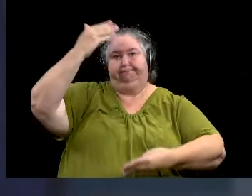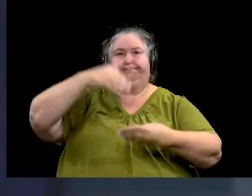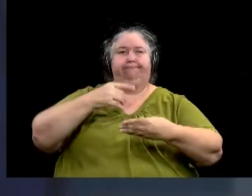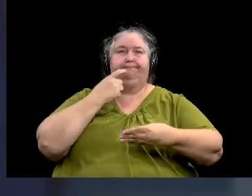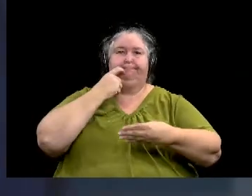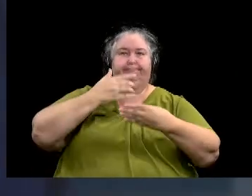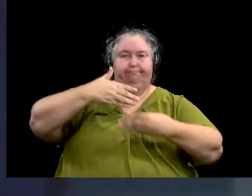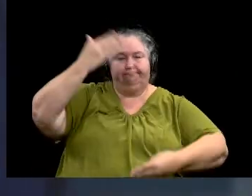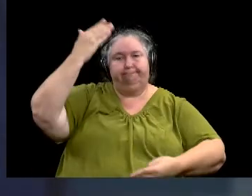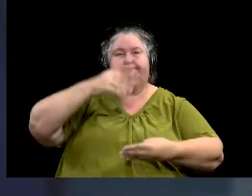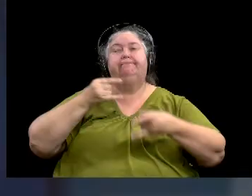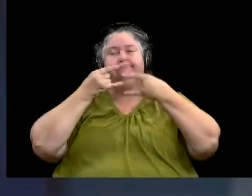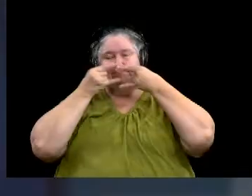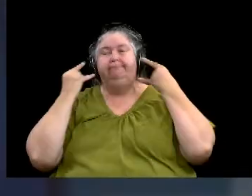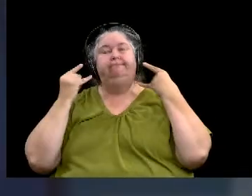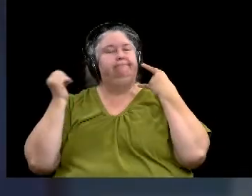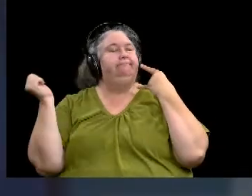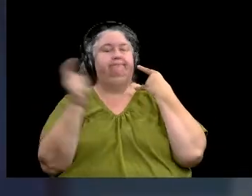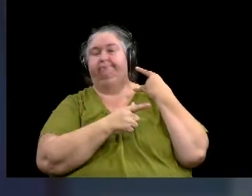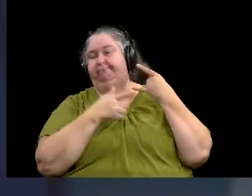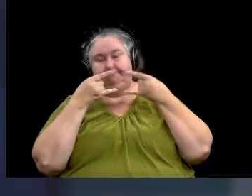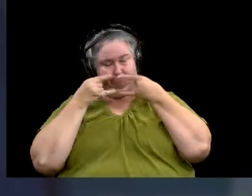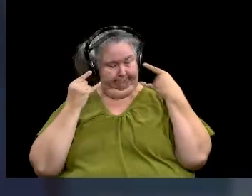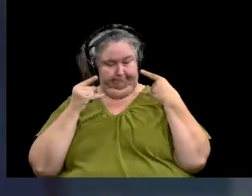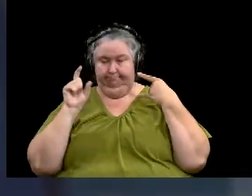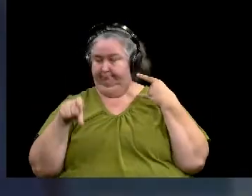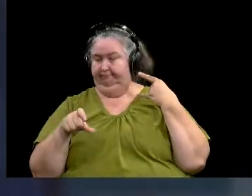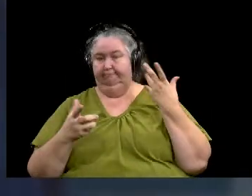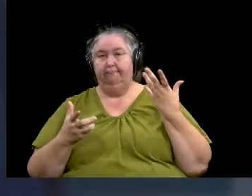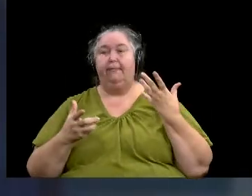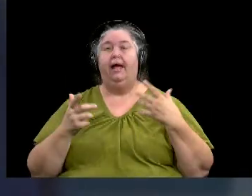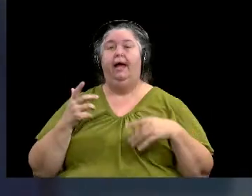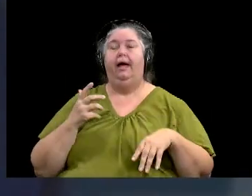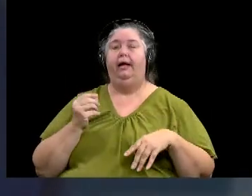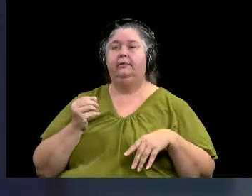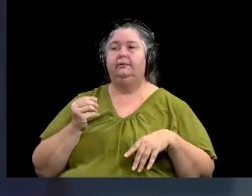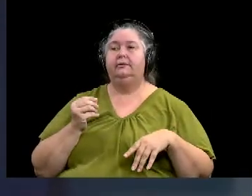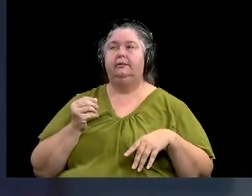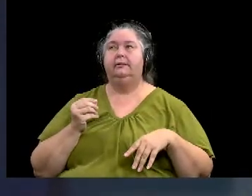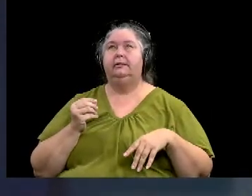we are starting a testing regimen at the